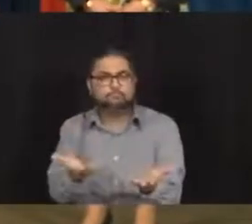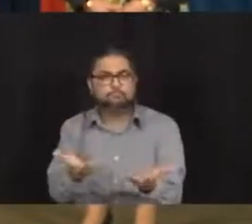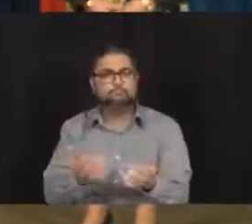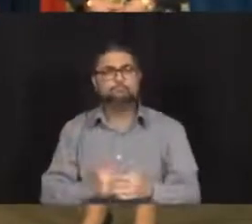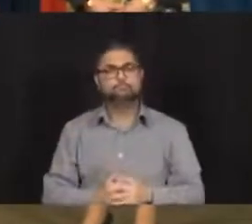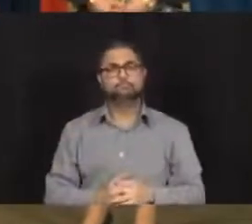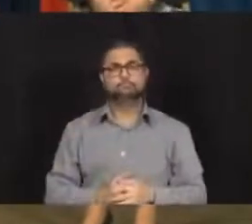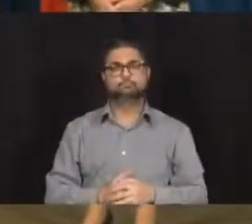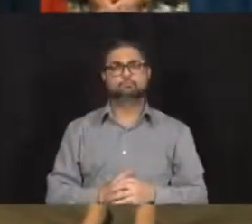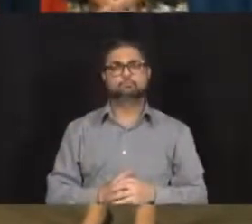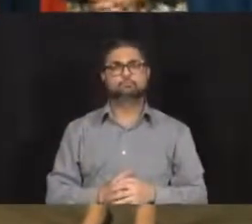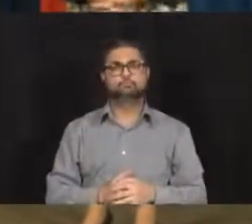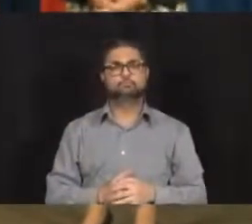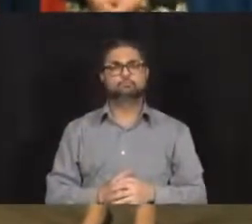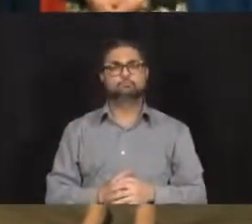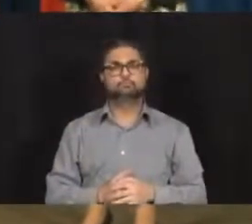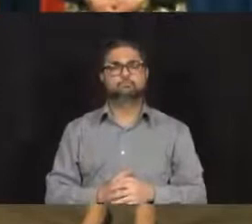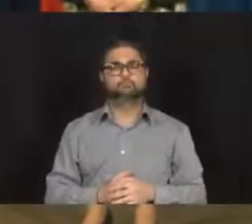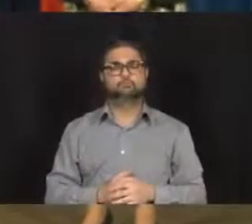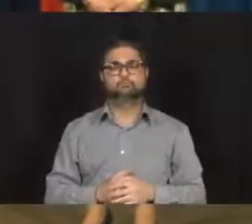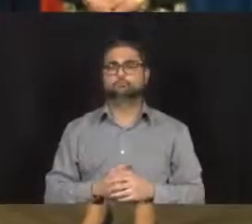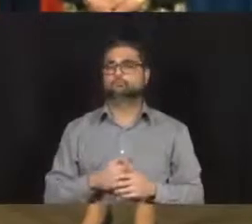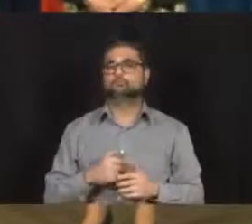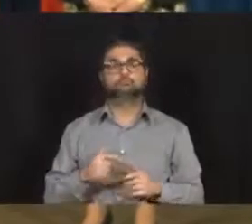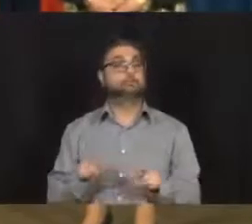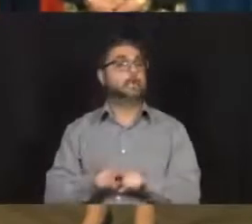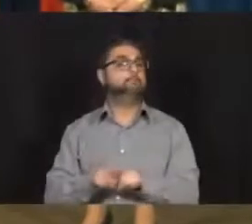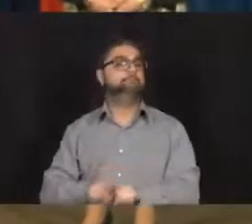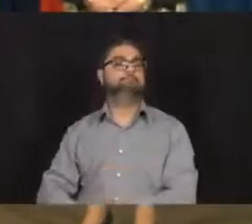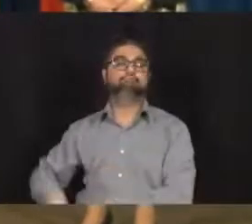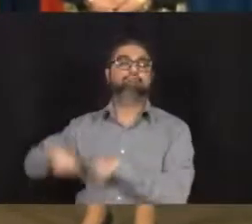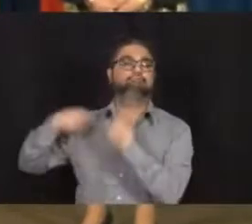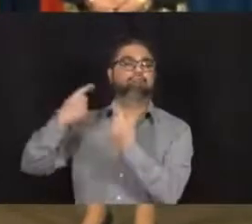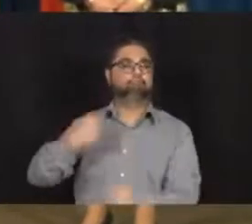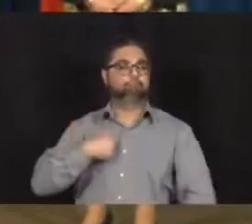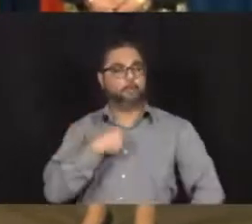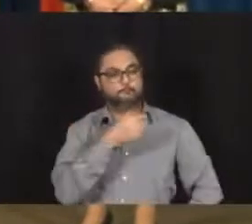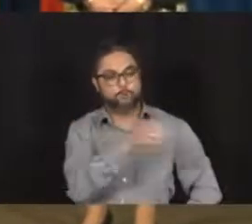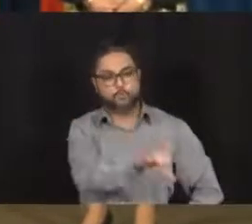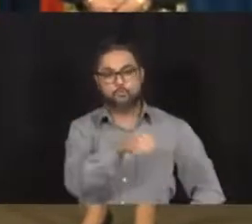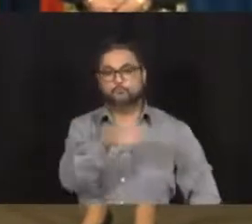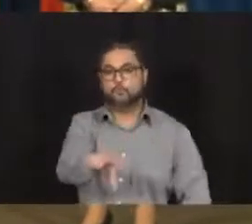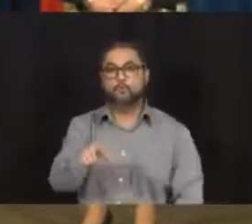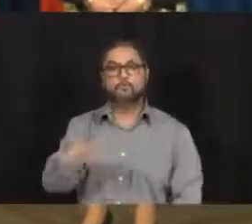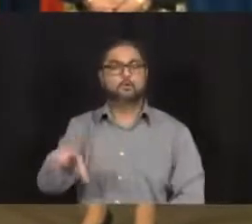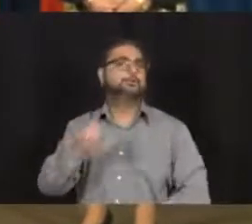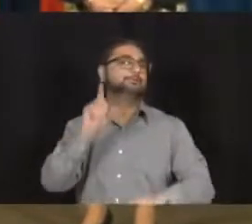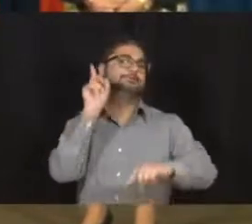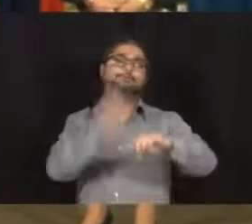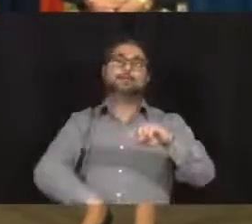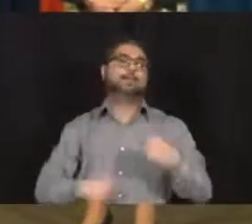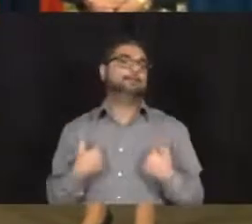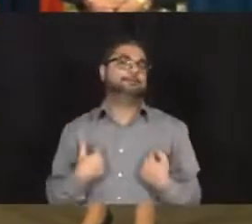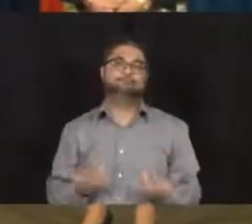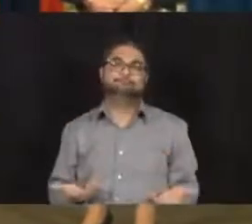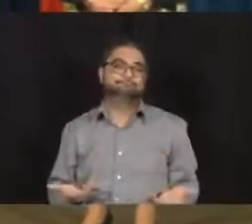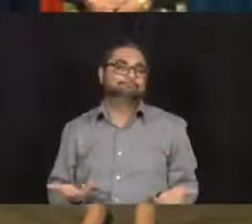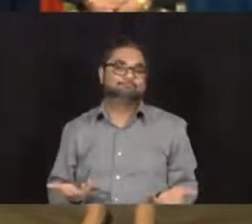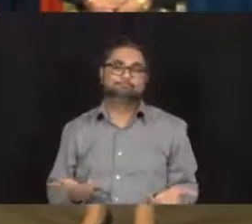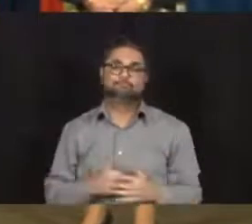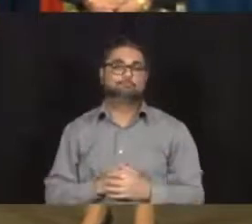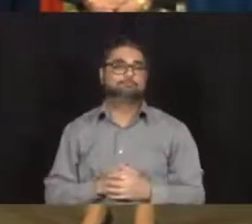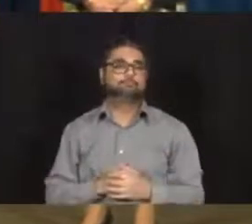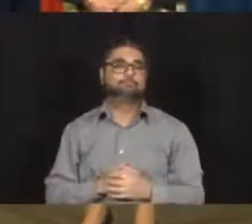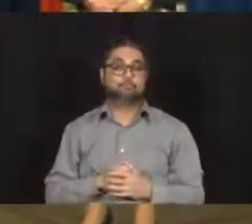anyone, you can't physically force anyone. When you sign up to do a